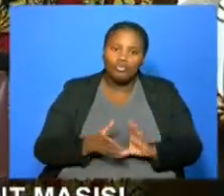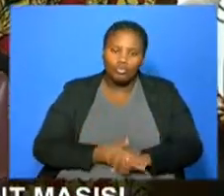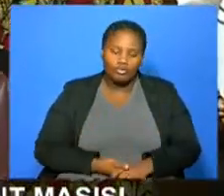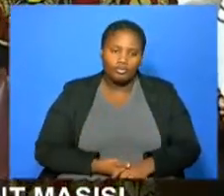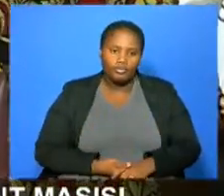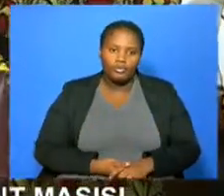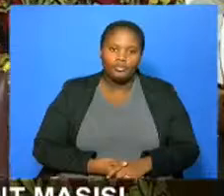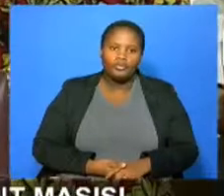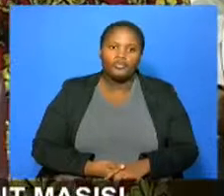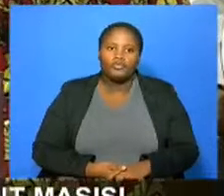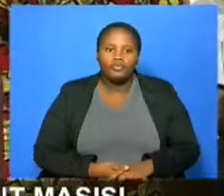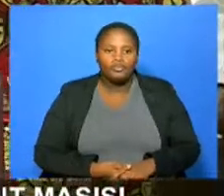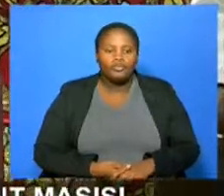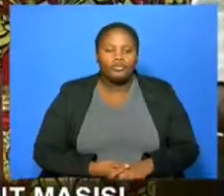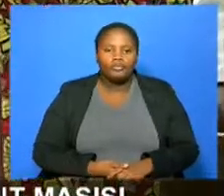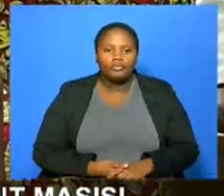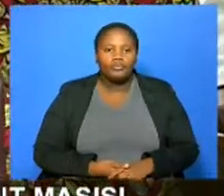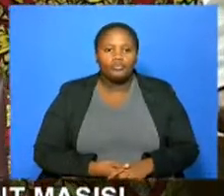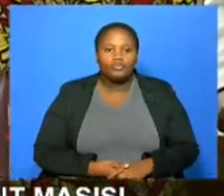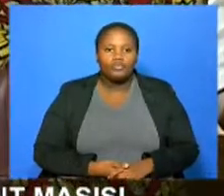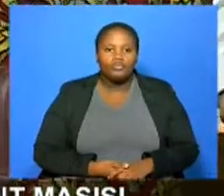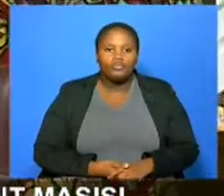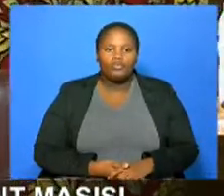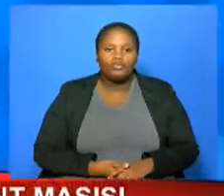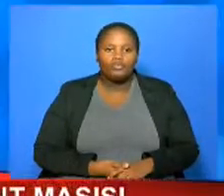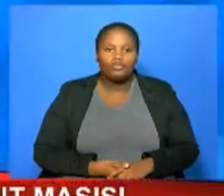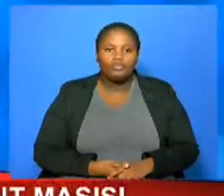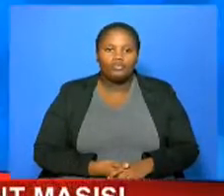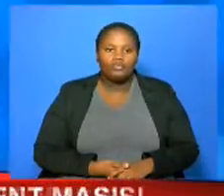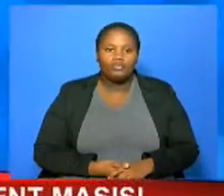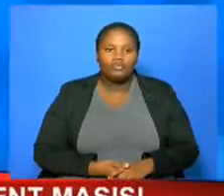Kikanze Khumalo, BTV News, Gaborone.